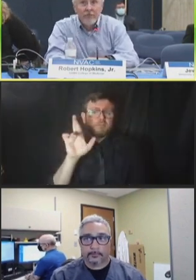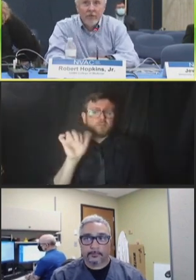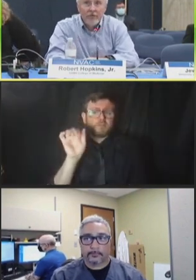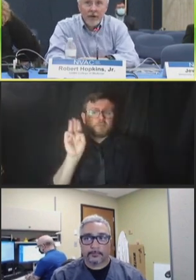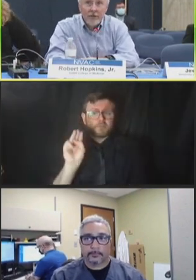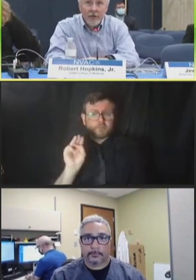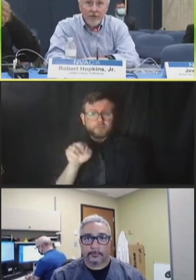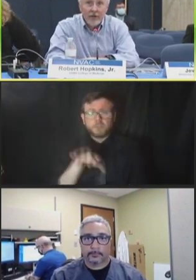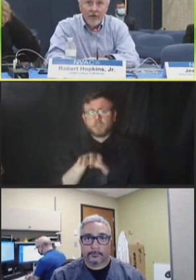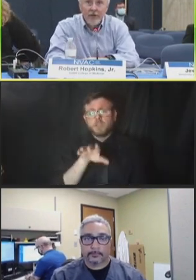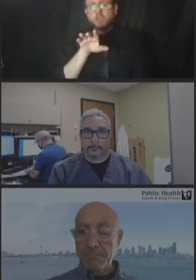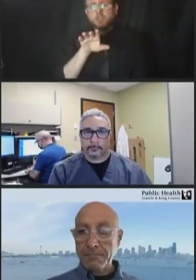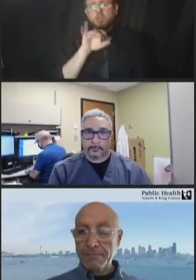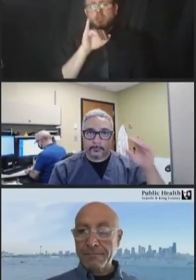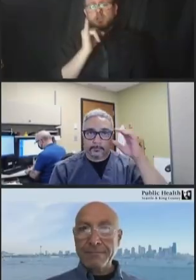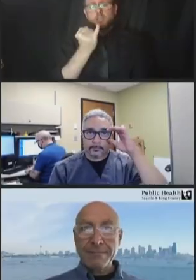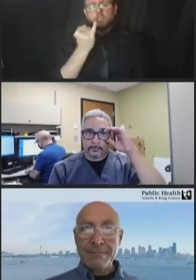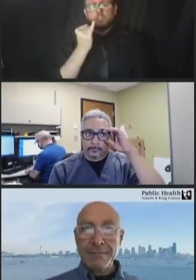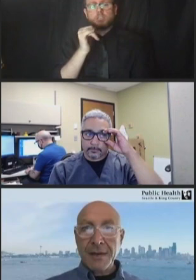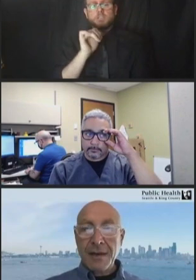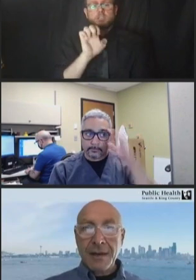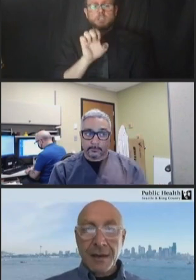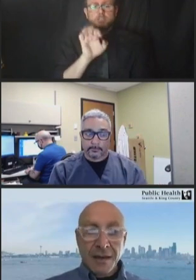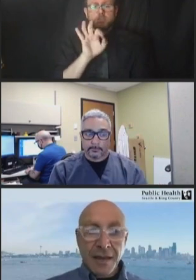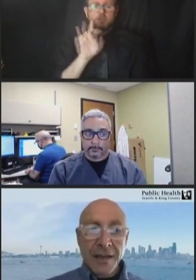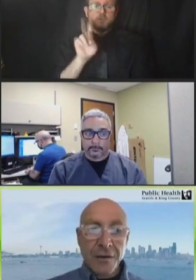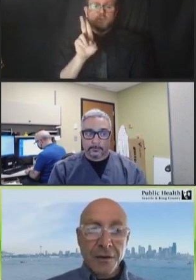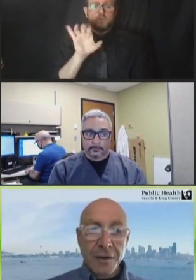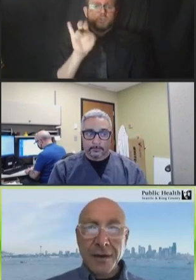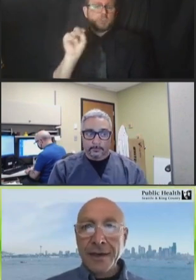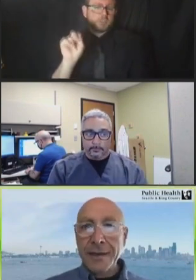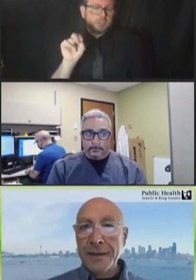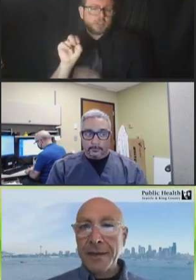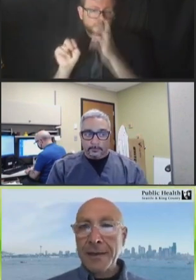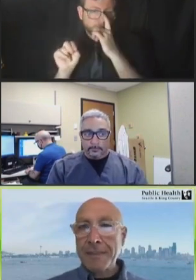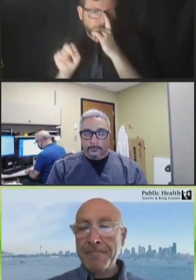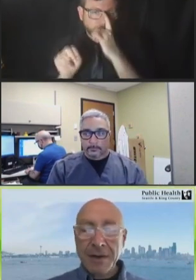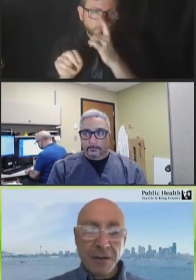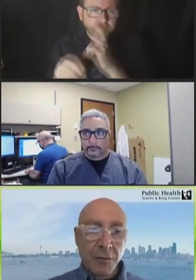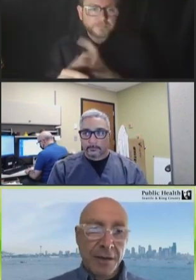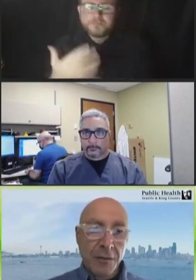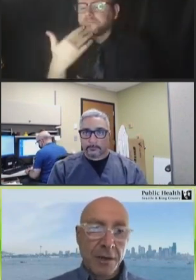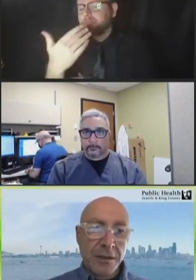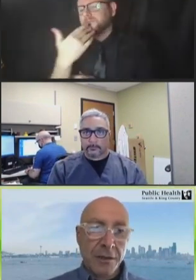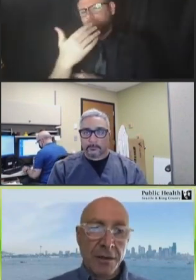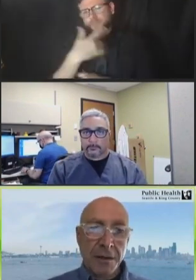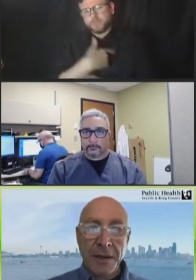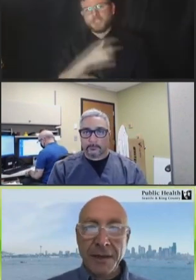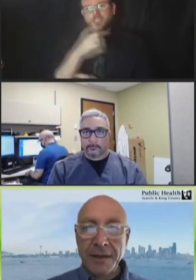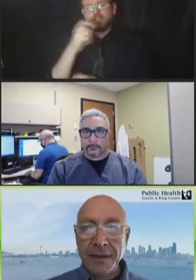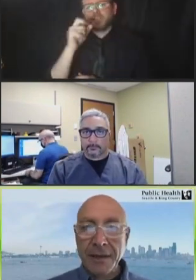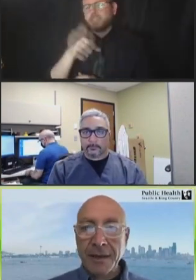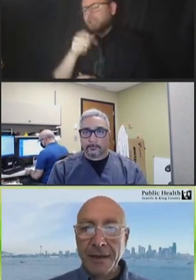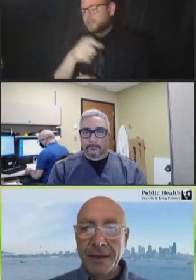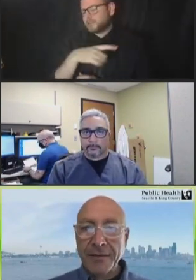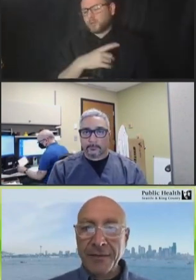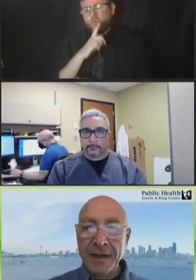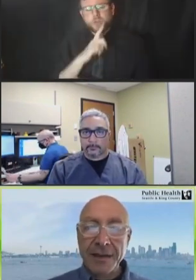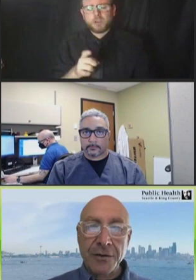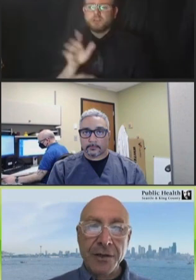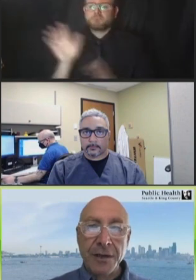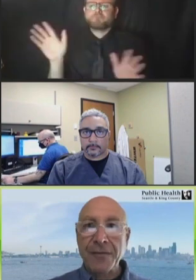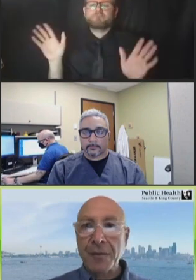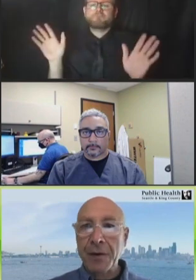Jeff Dushin, I understand you have a question. Thank you. And I really want to commend the